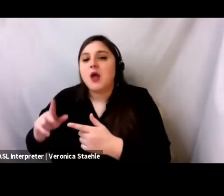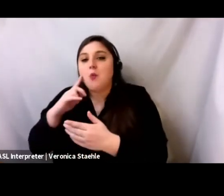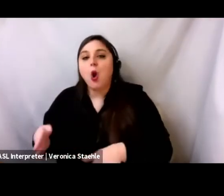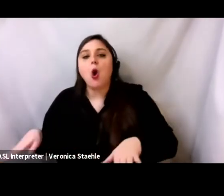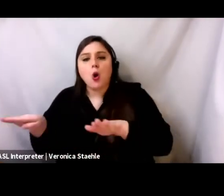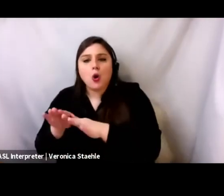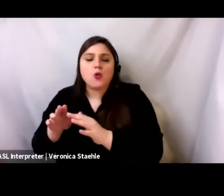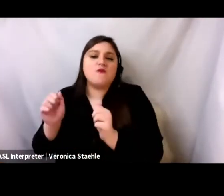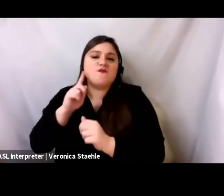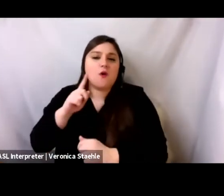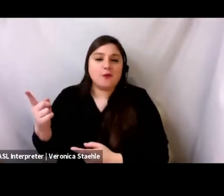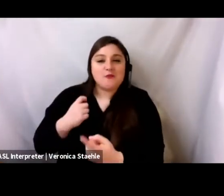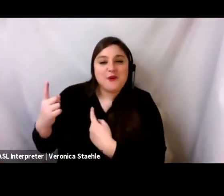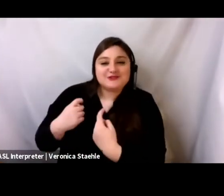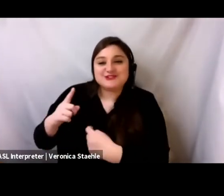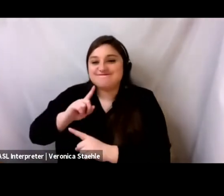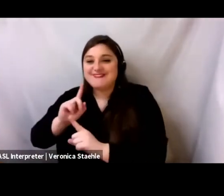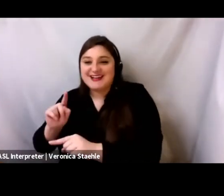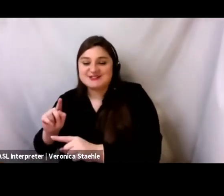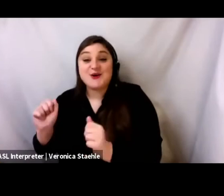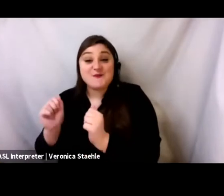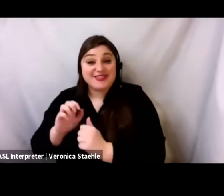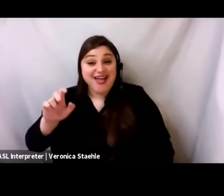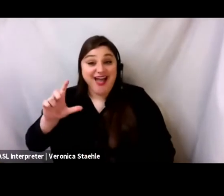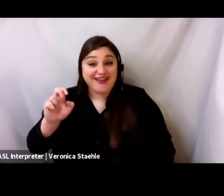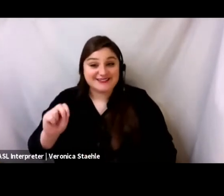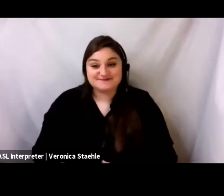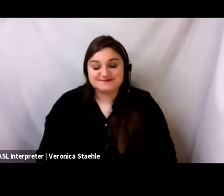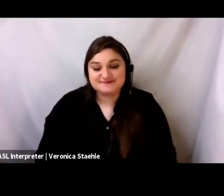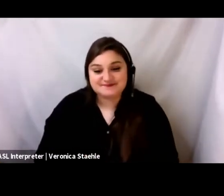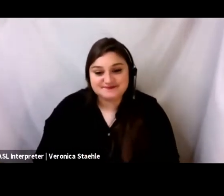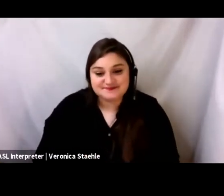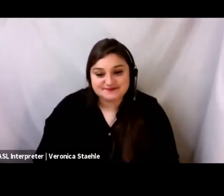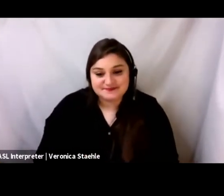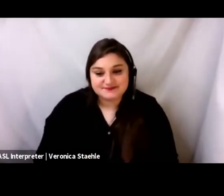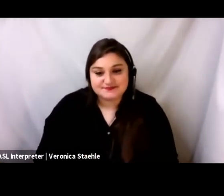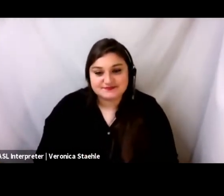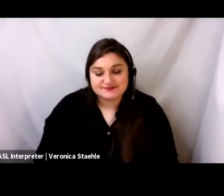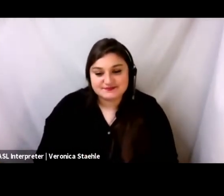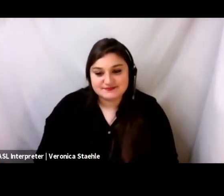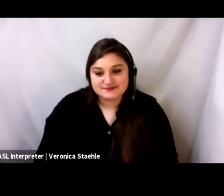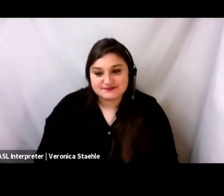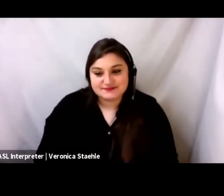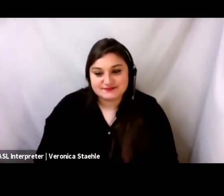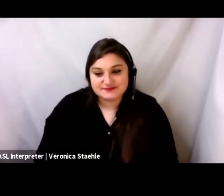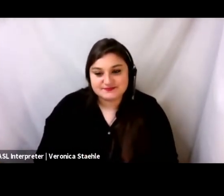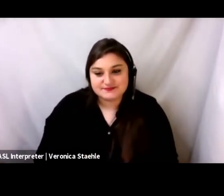questions with Ellen as well. So I would like to thank